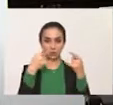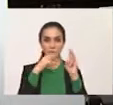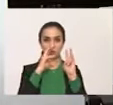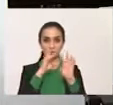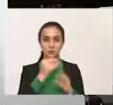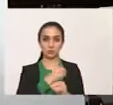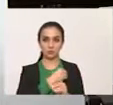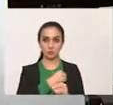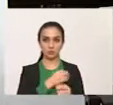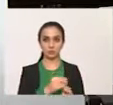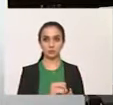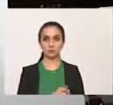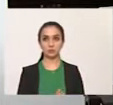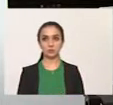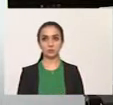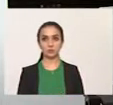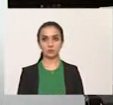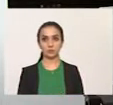ko'rsatib bermoqchiman.